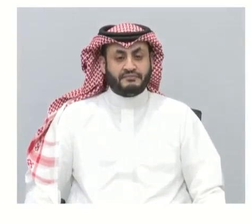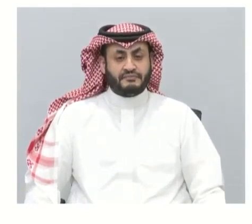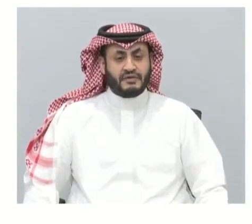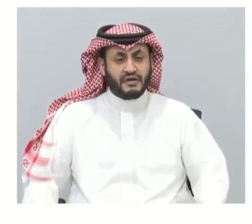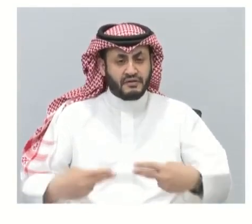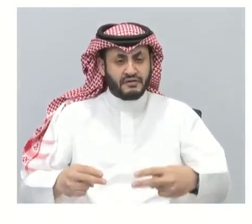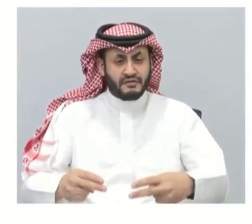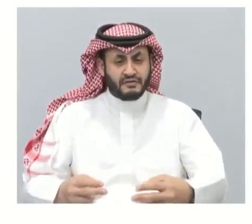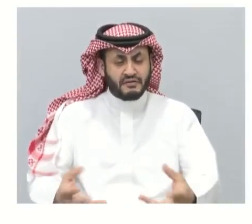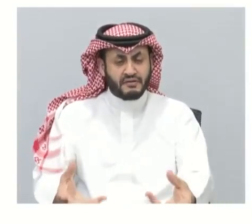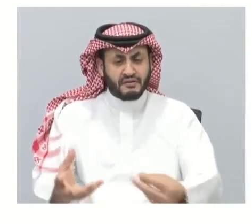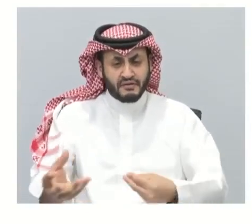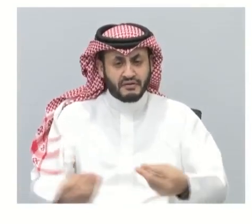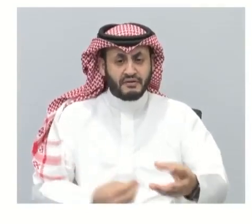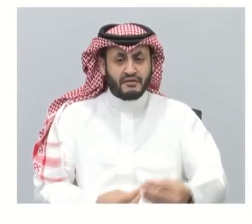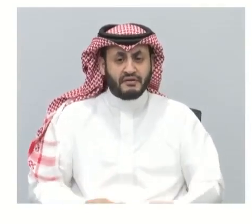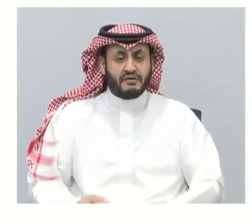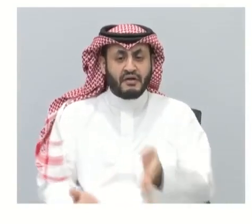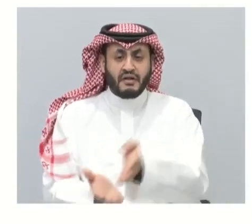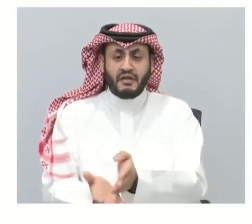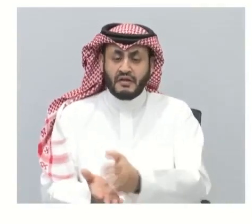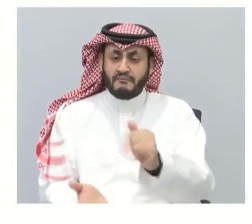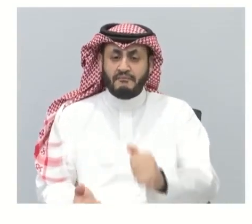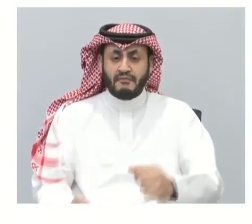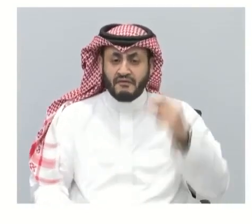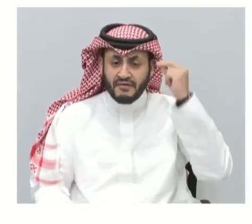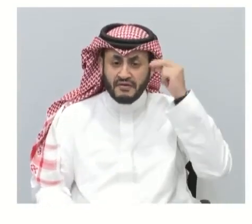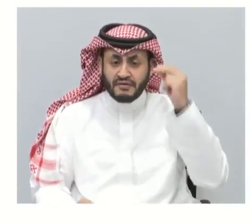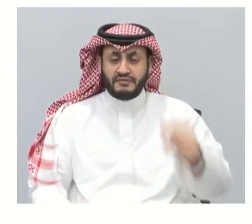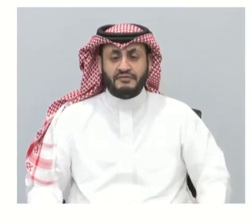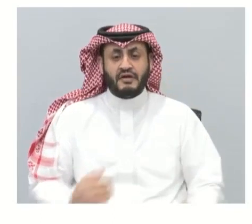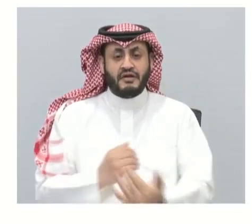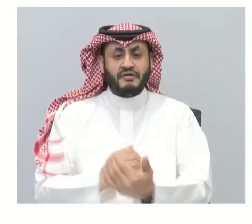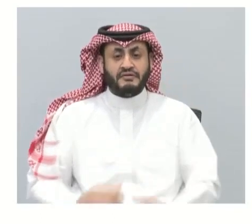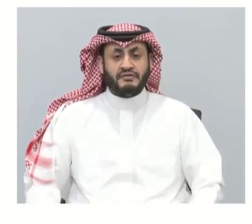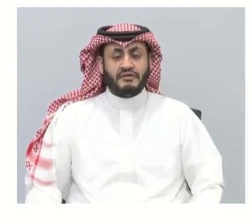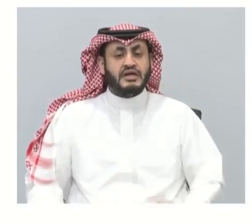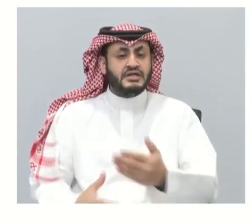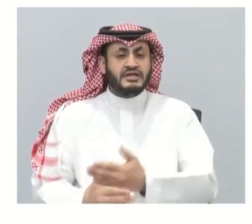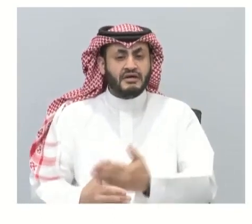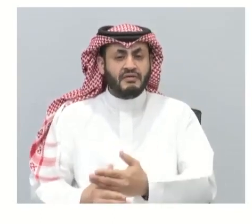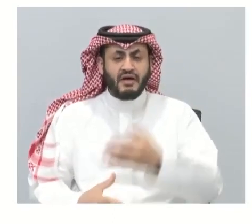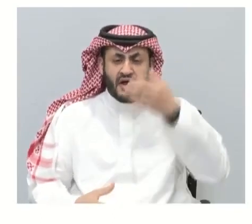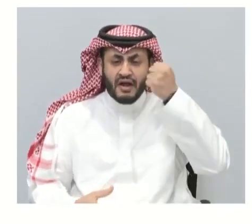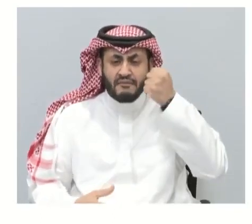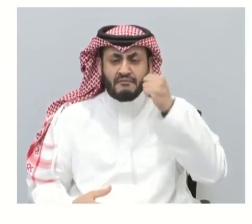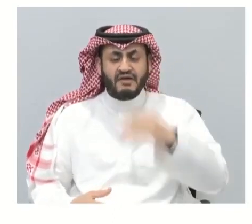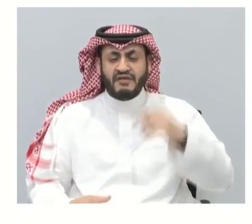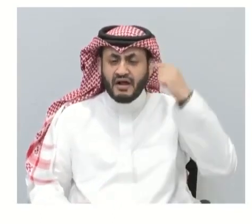to information prevents learning, simply because we do not have to make any effort to memorize. I don't